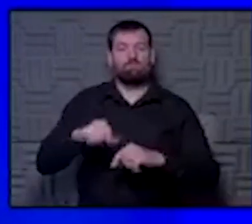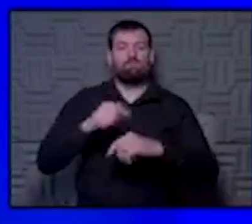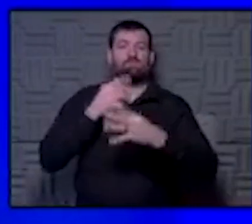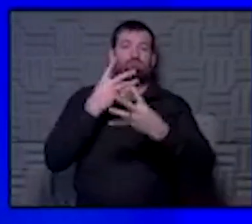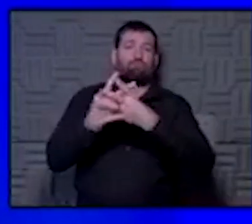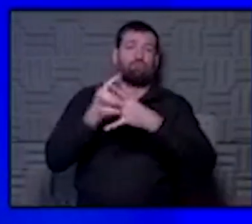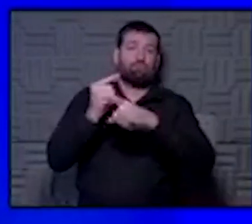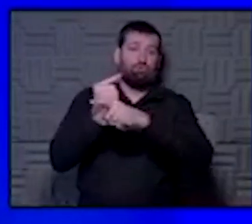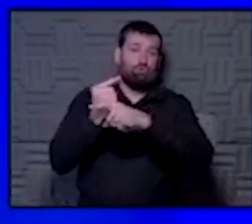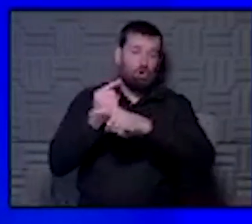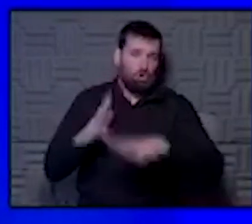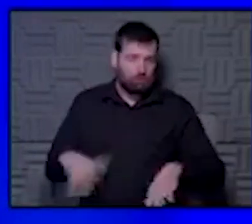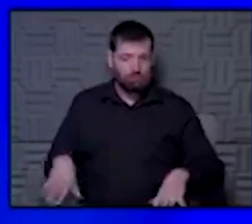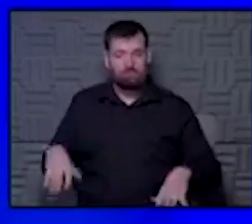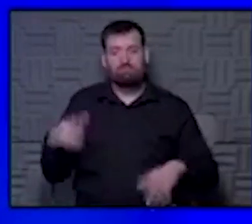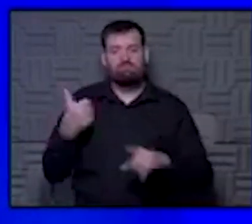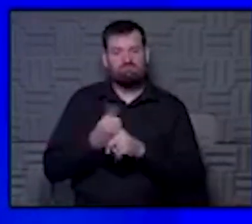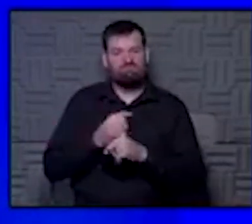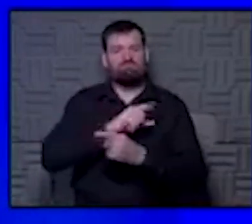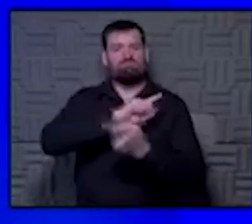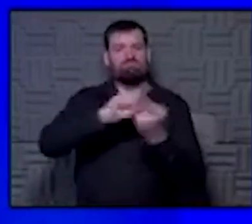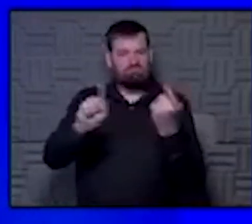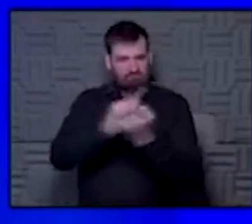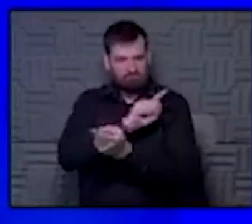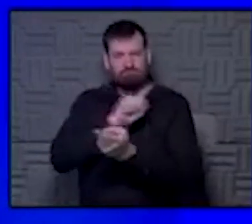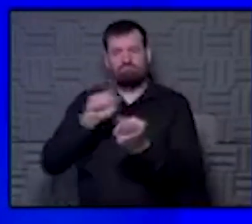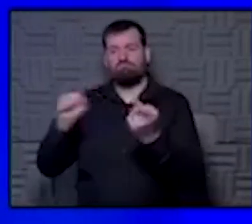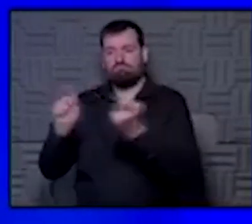had several small interactions with